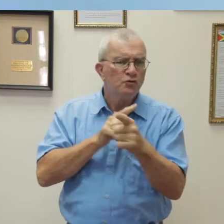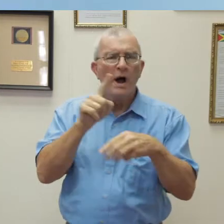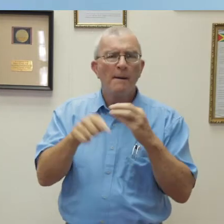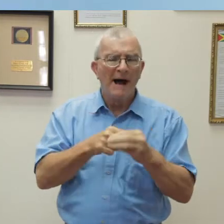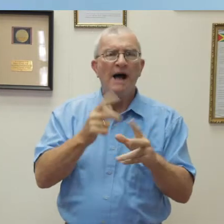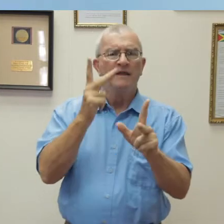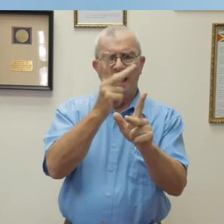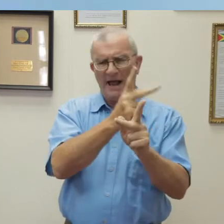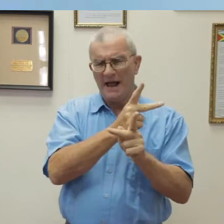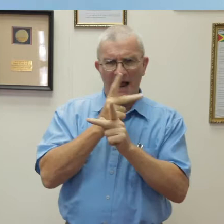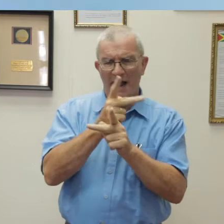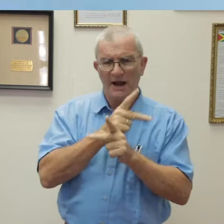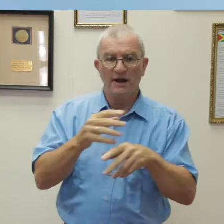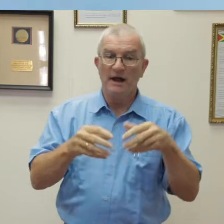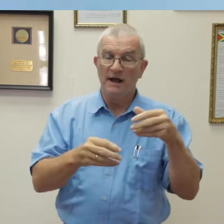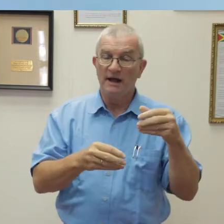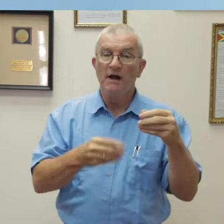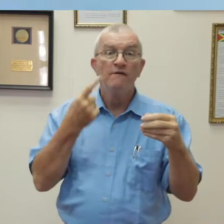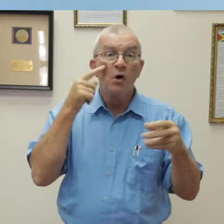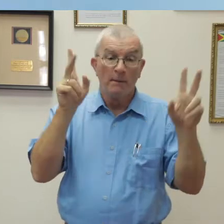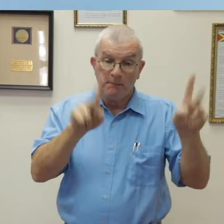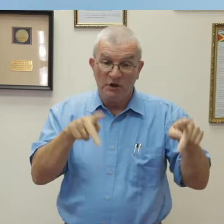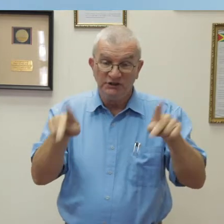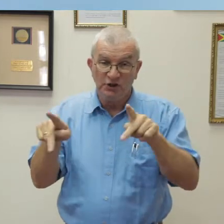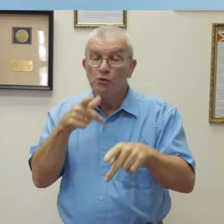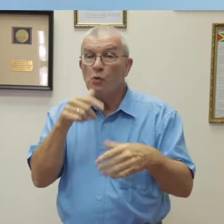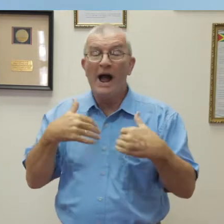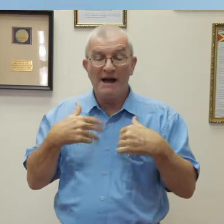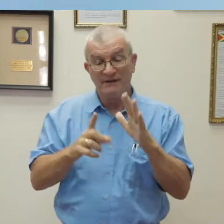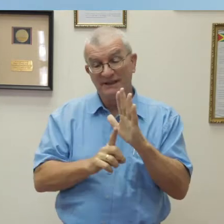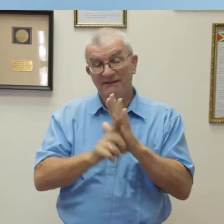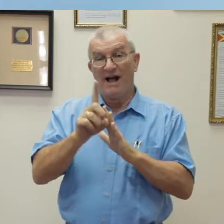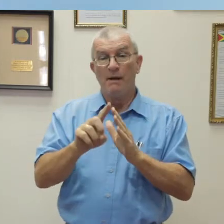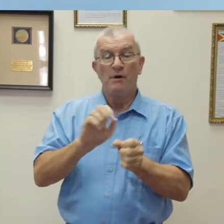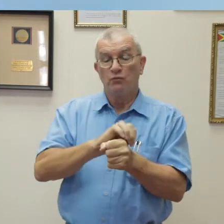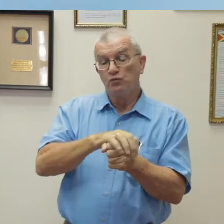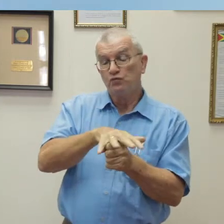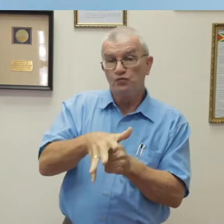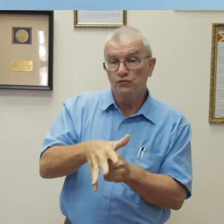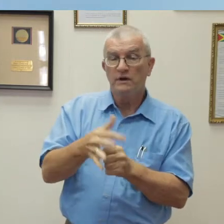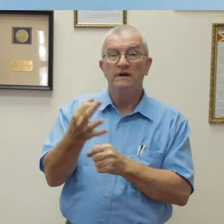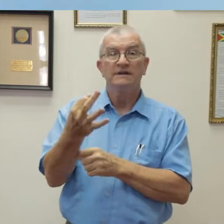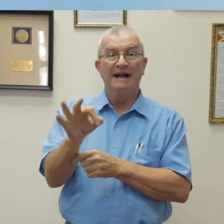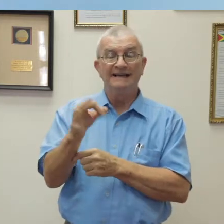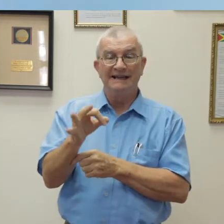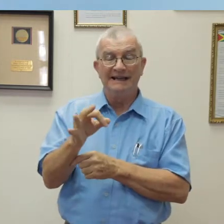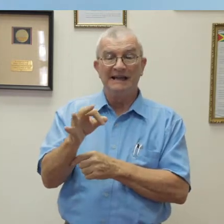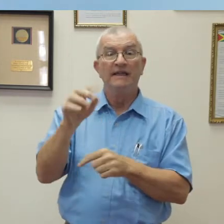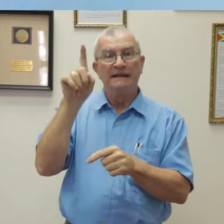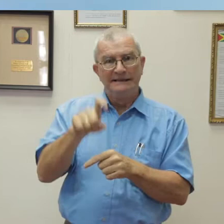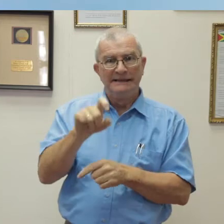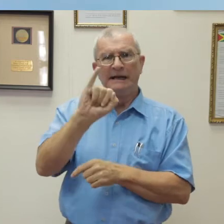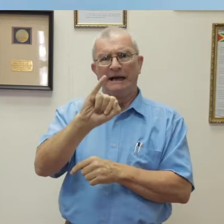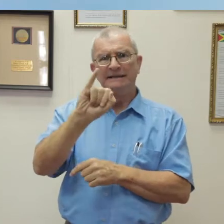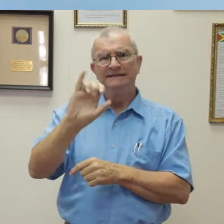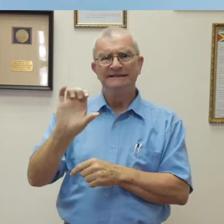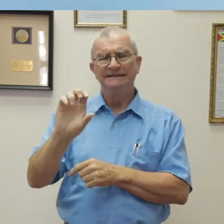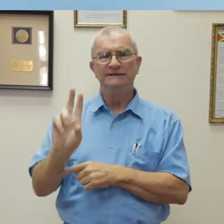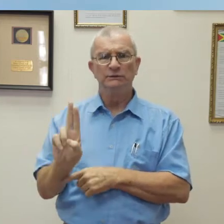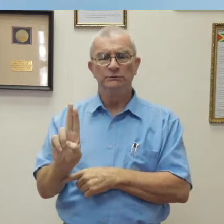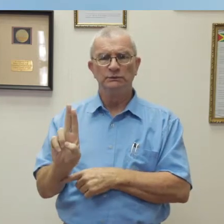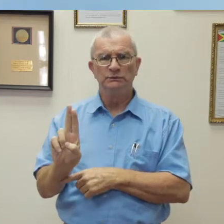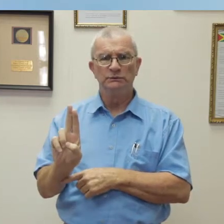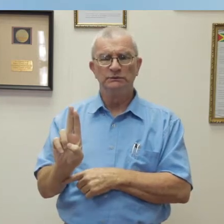is given to persons who have developed the more complicated form of COVID 19